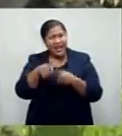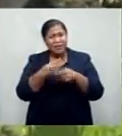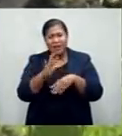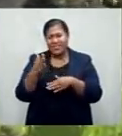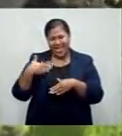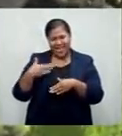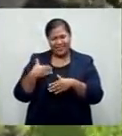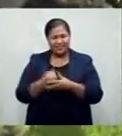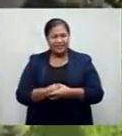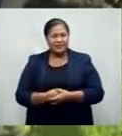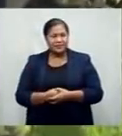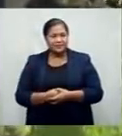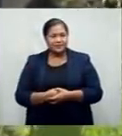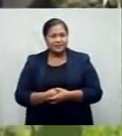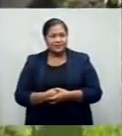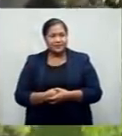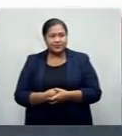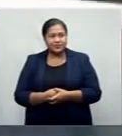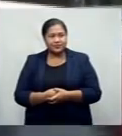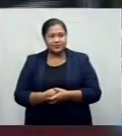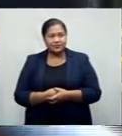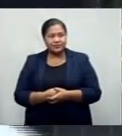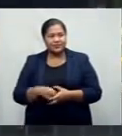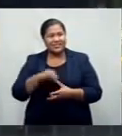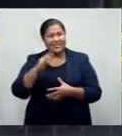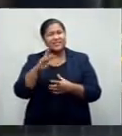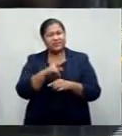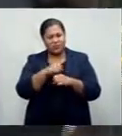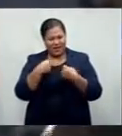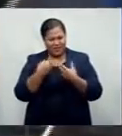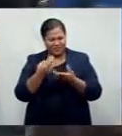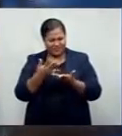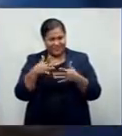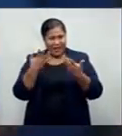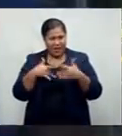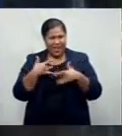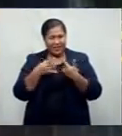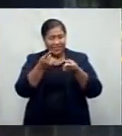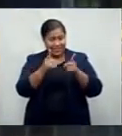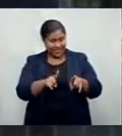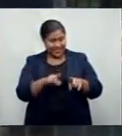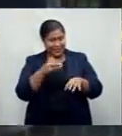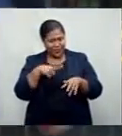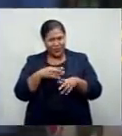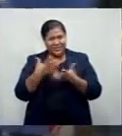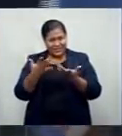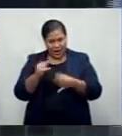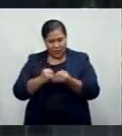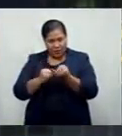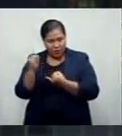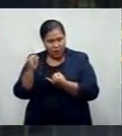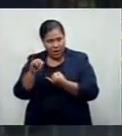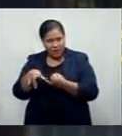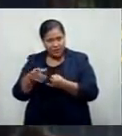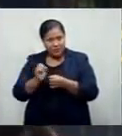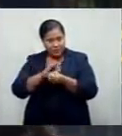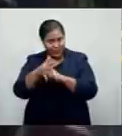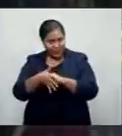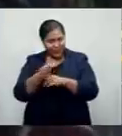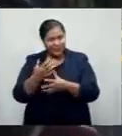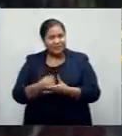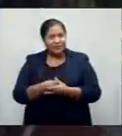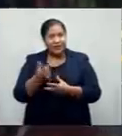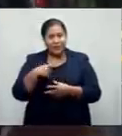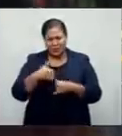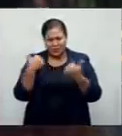and well-being. It boils down to the matter of life and death in terms of the situations that we are facing. There is a lot